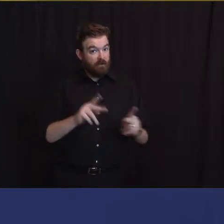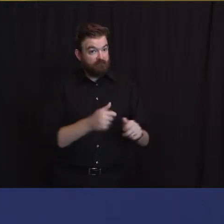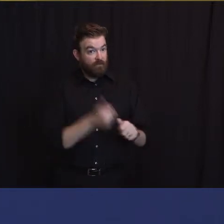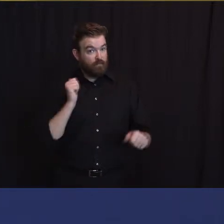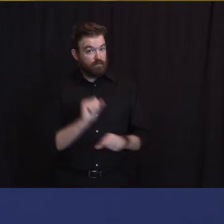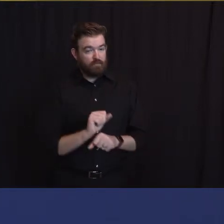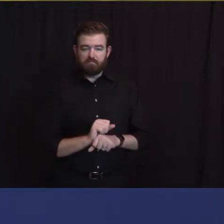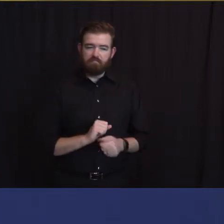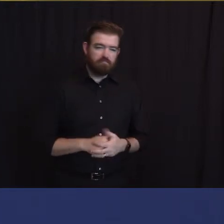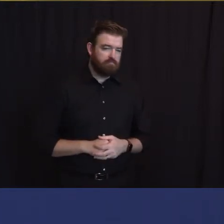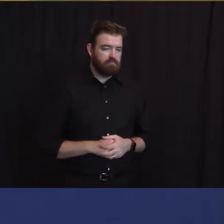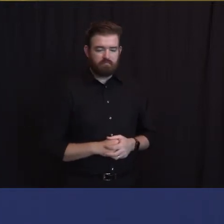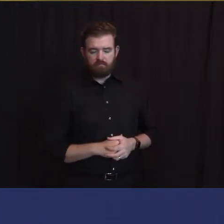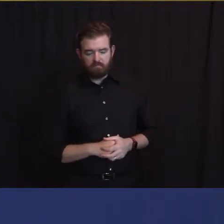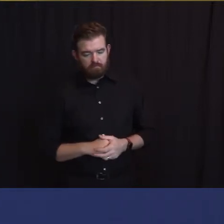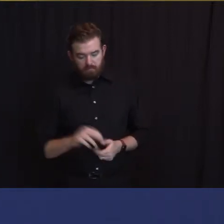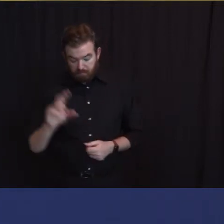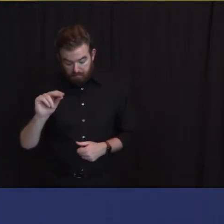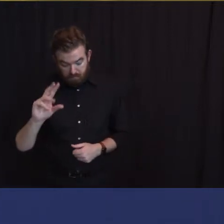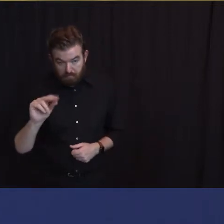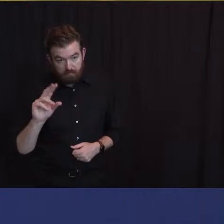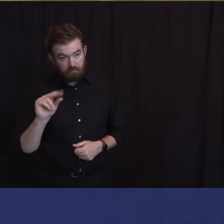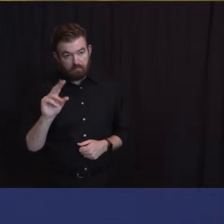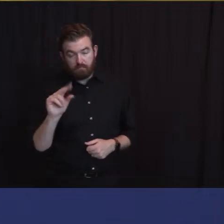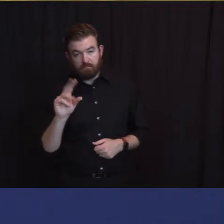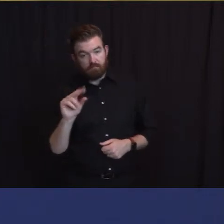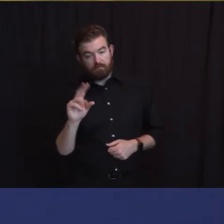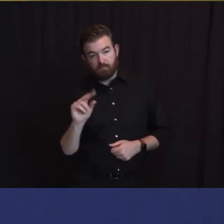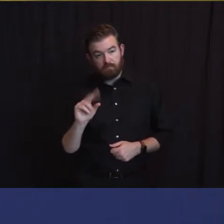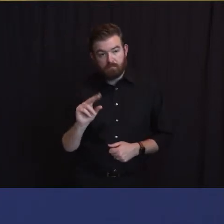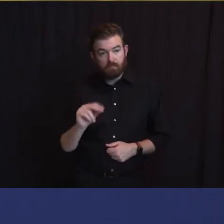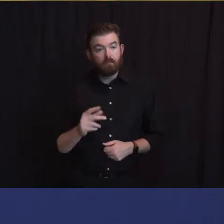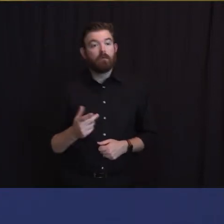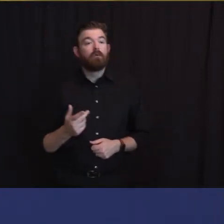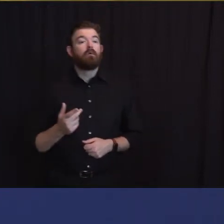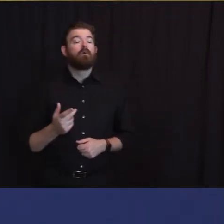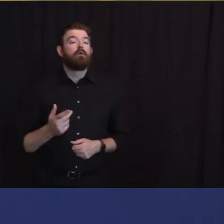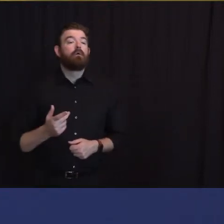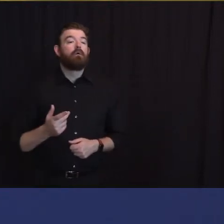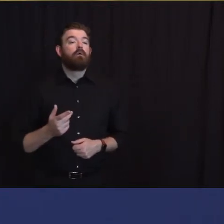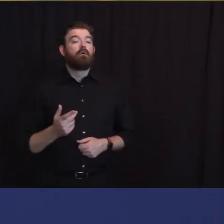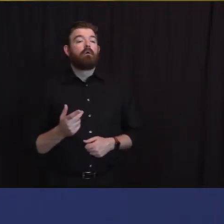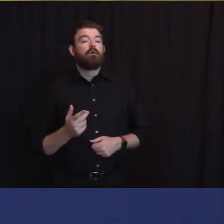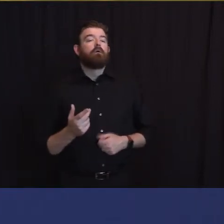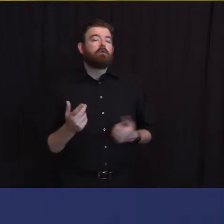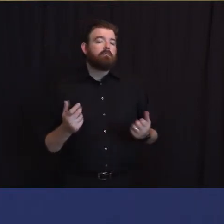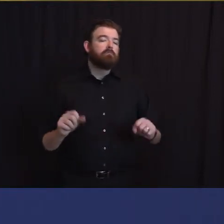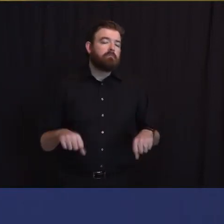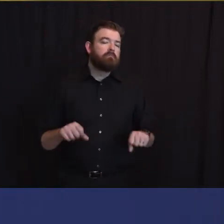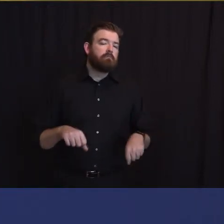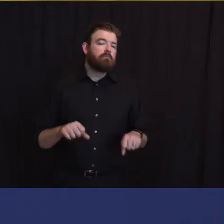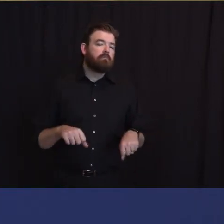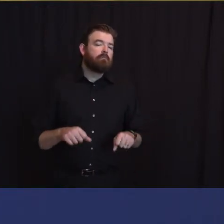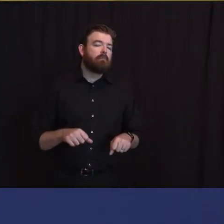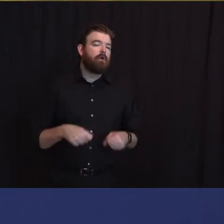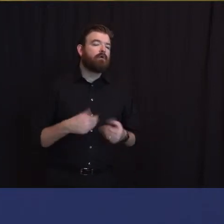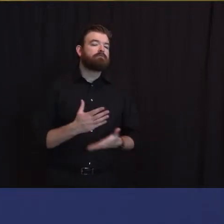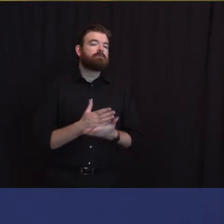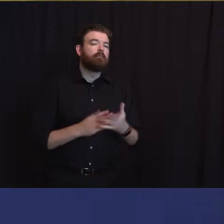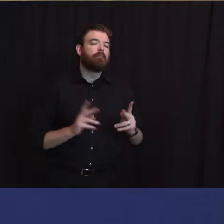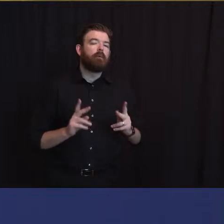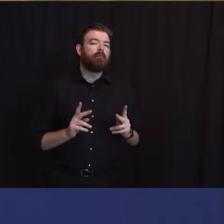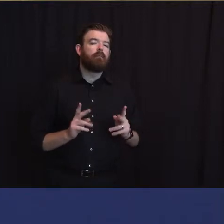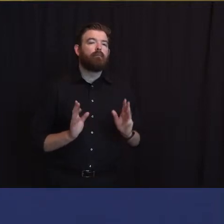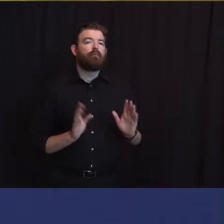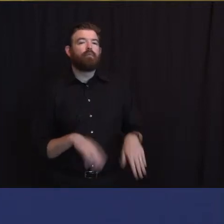have said that I believe, even if it's possible, it is somewhat of a contributor. And by the way, Rob's a professional in this and I'm not. There are a whole